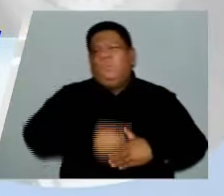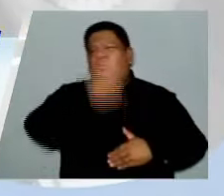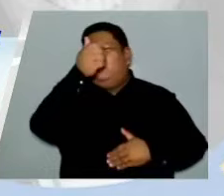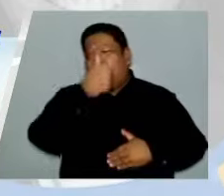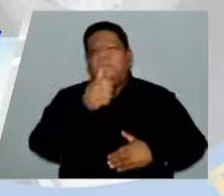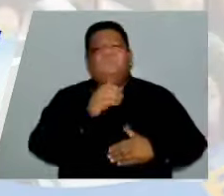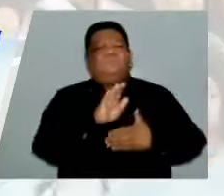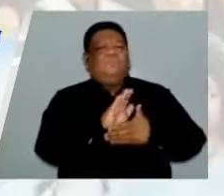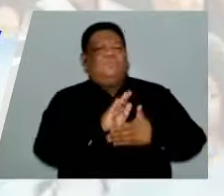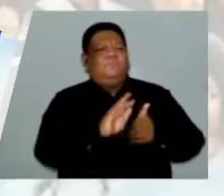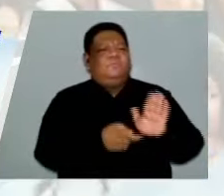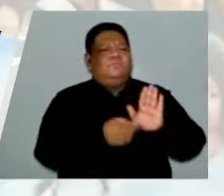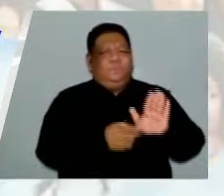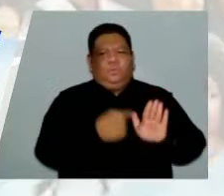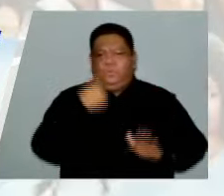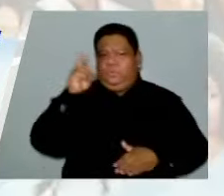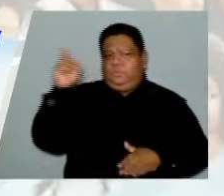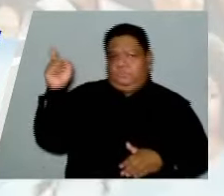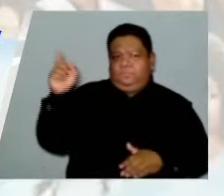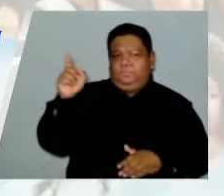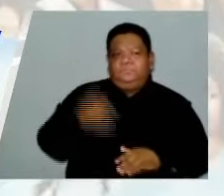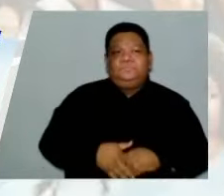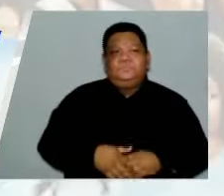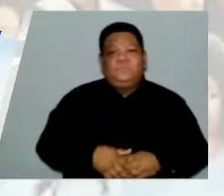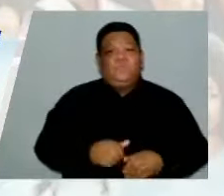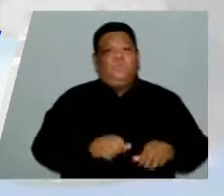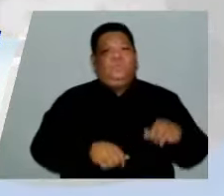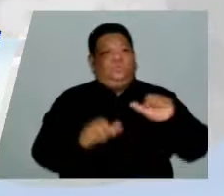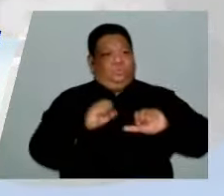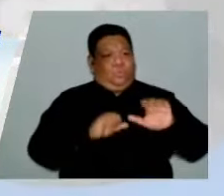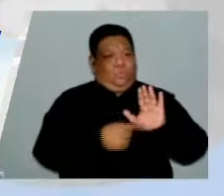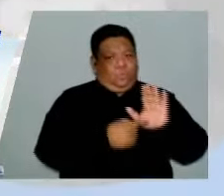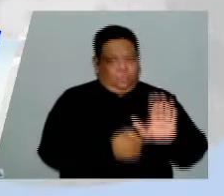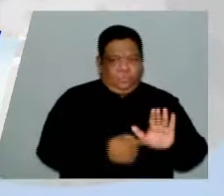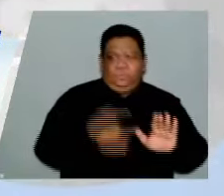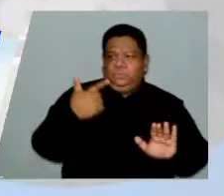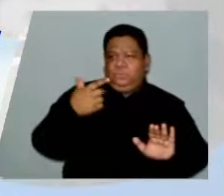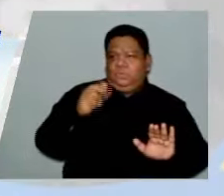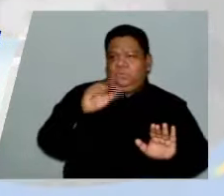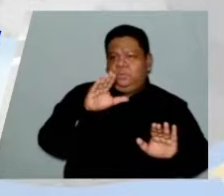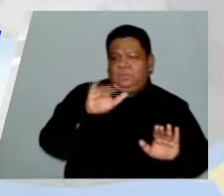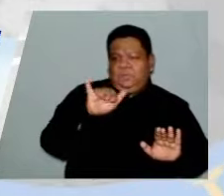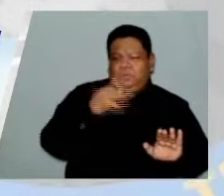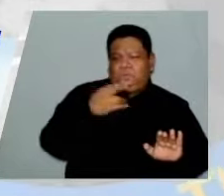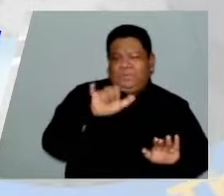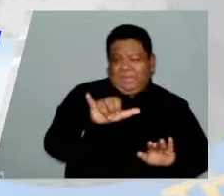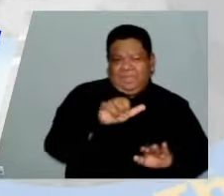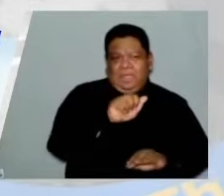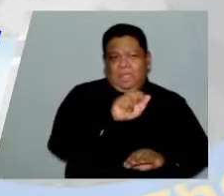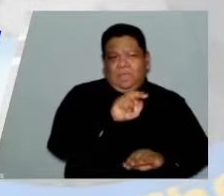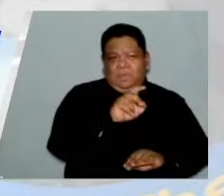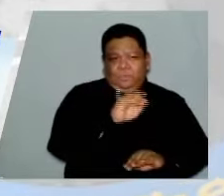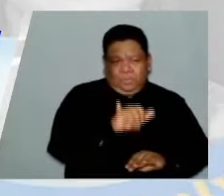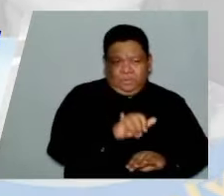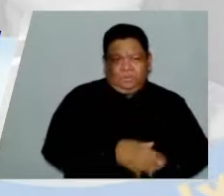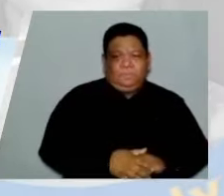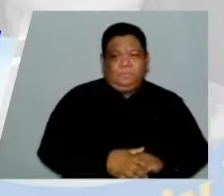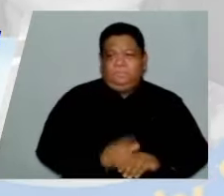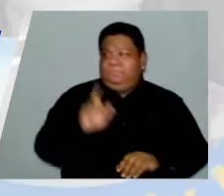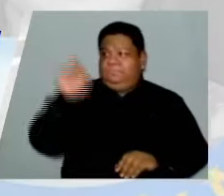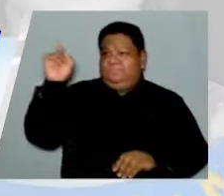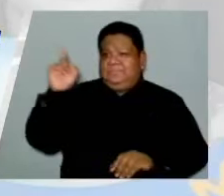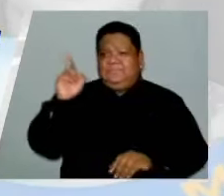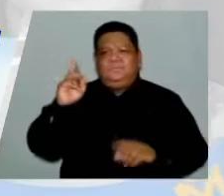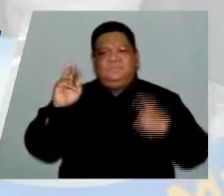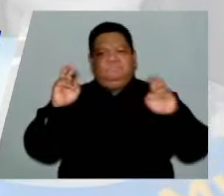Ferrera. Show of the Year ang Grey's Anatomy. Male TV Star of the Year si Pedro Pascal para sa Last of Us. Si